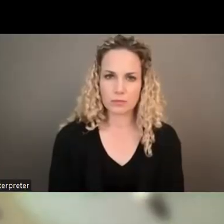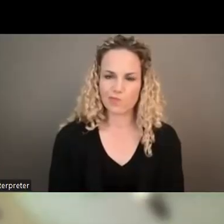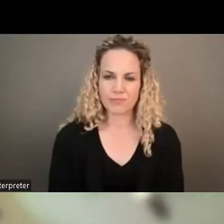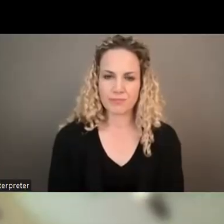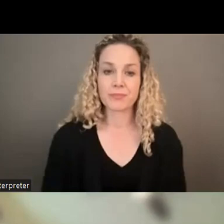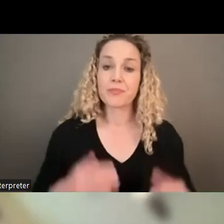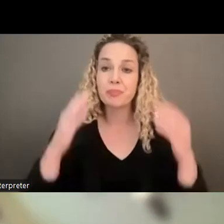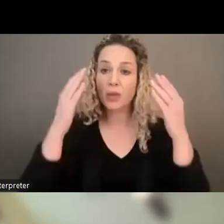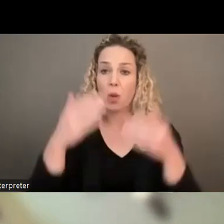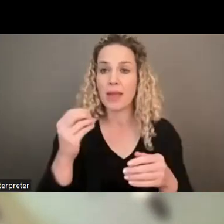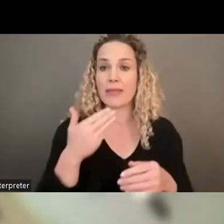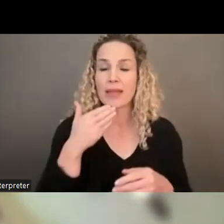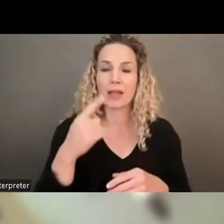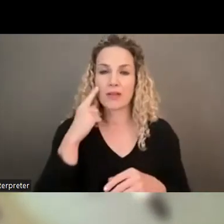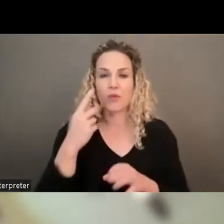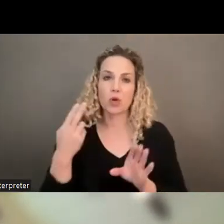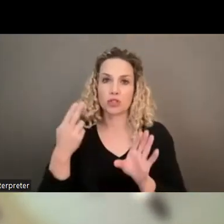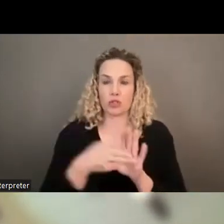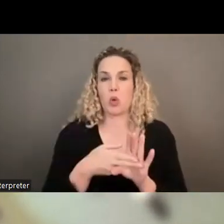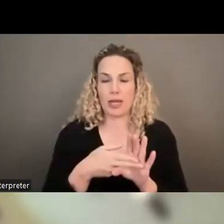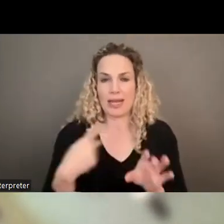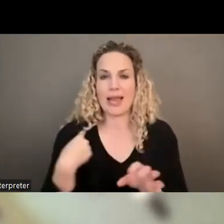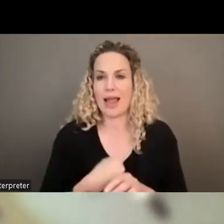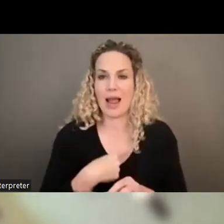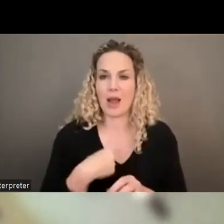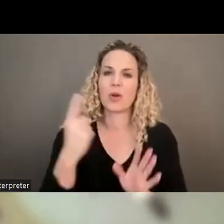Welcome, and thank you for joining our